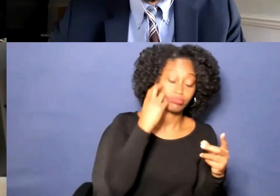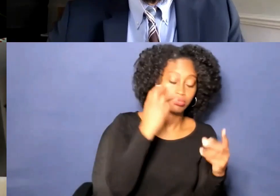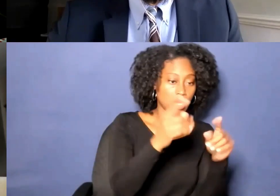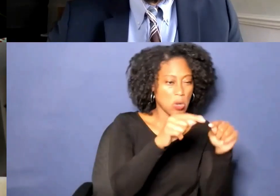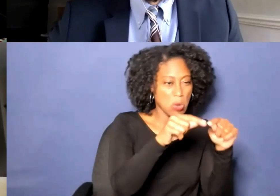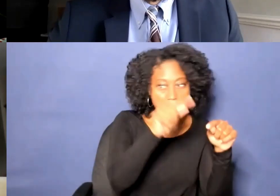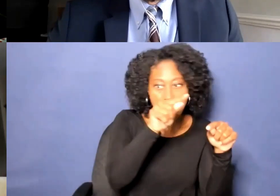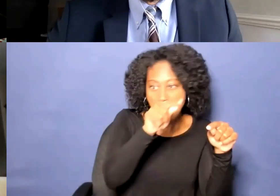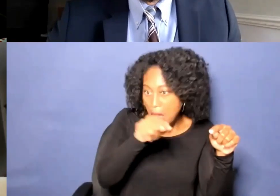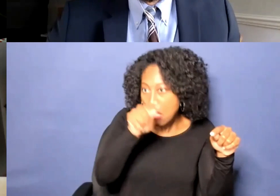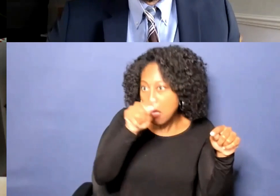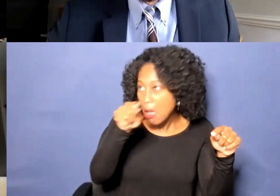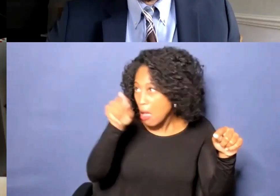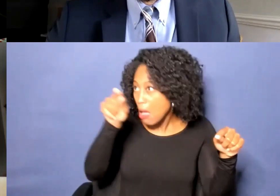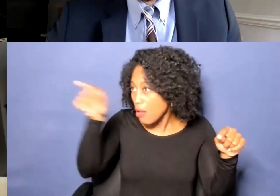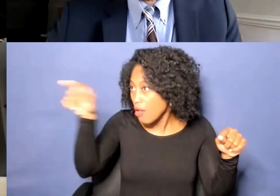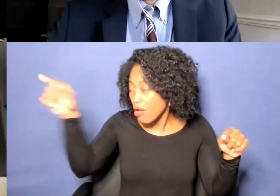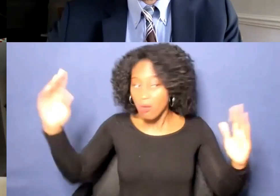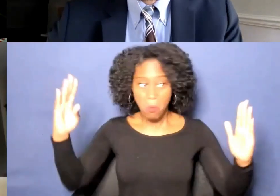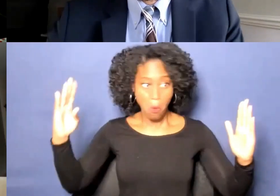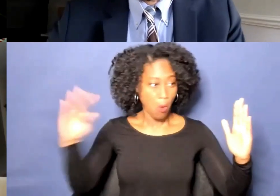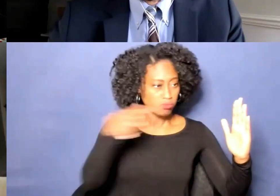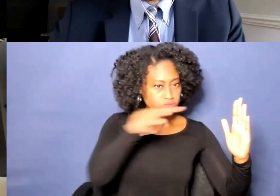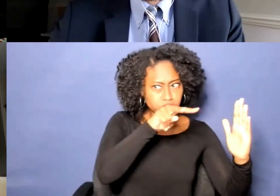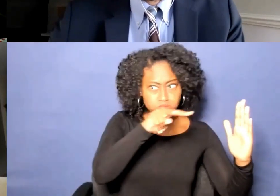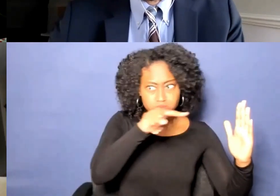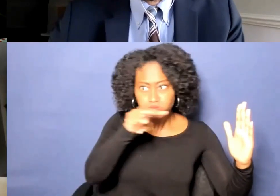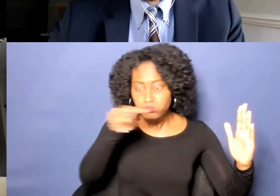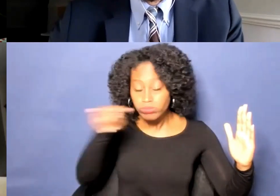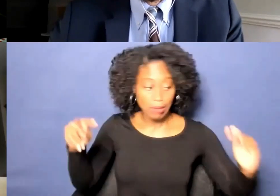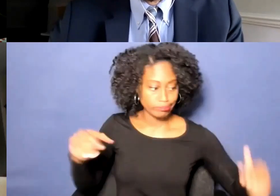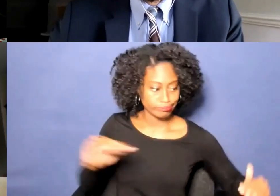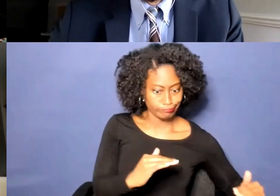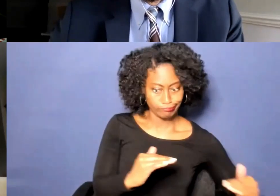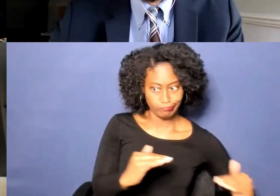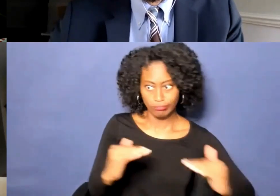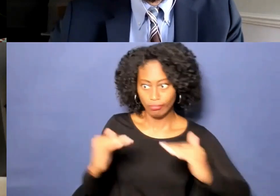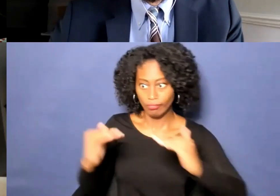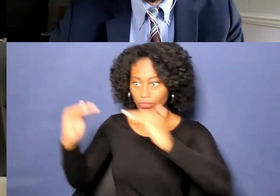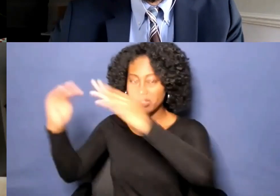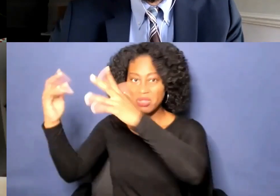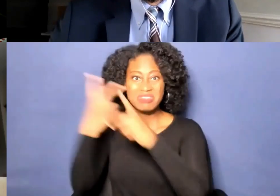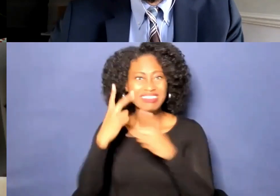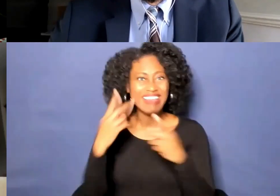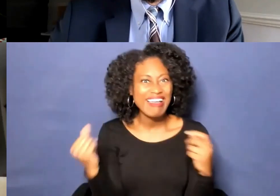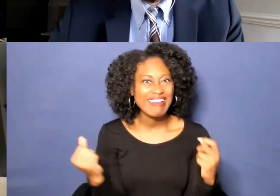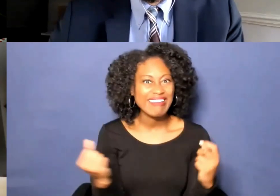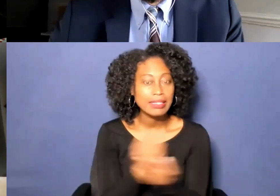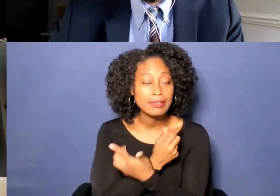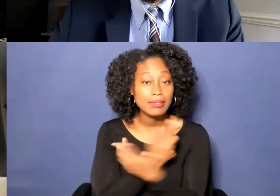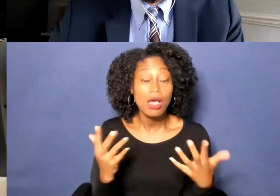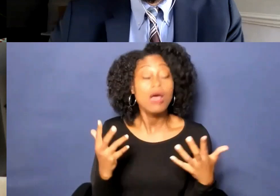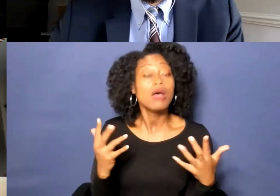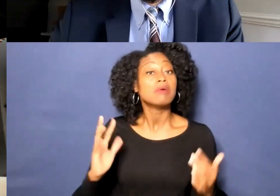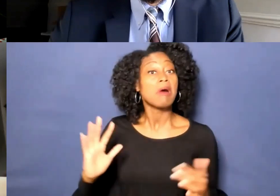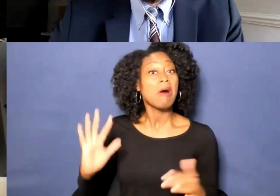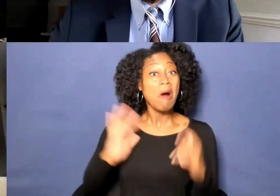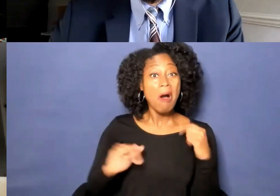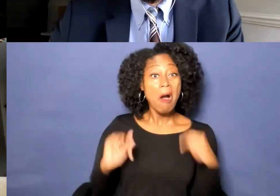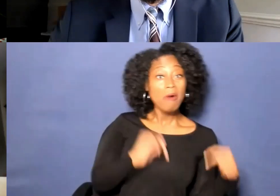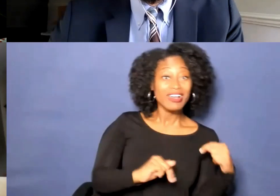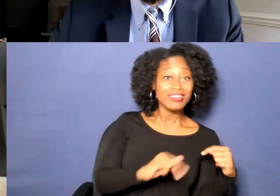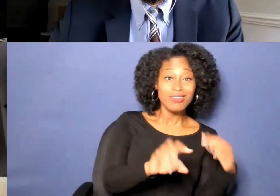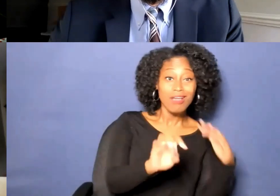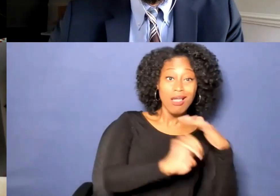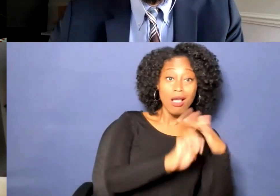students across their spectrum. So you might be able to look at their test scores when they were in elementary school, when they